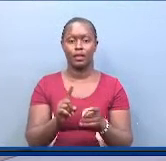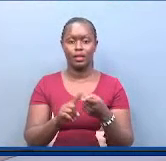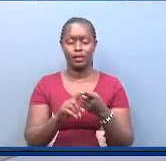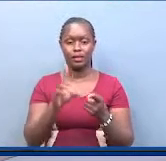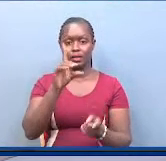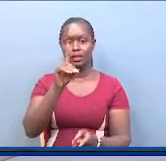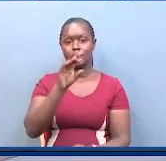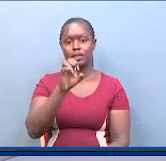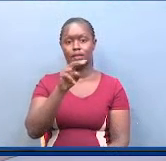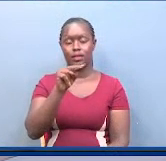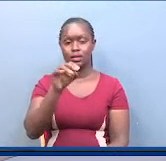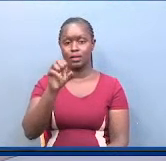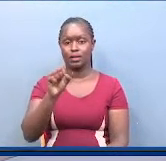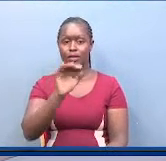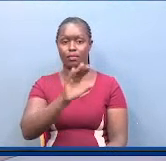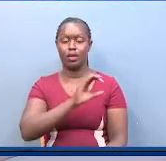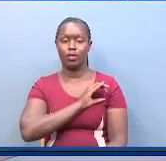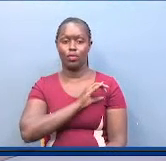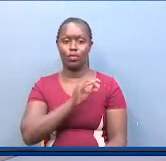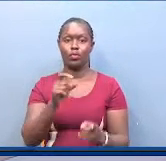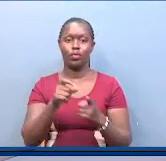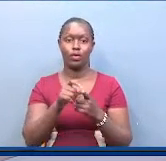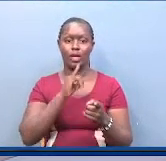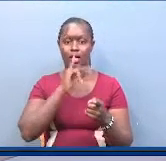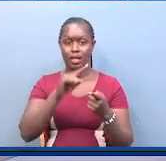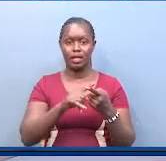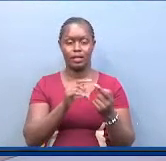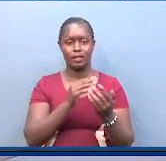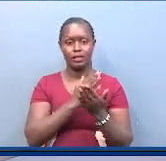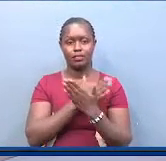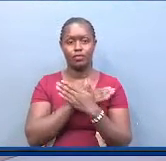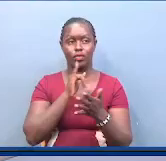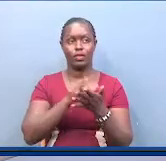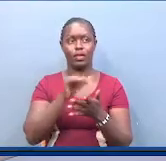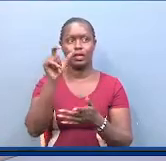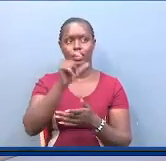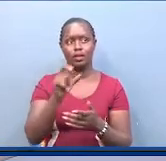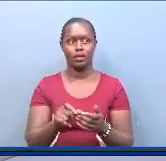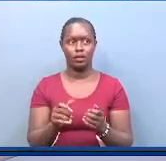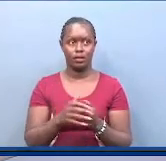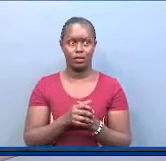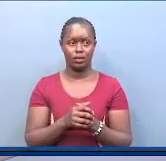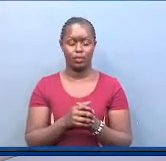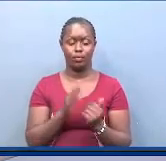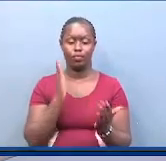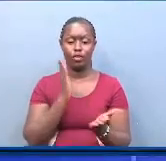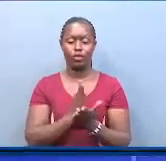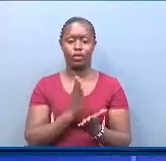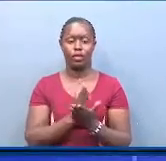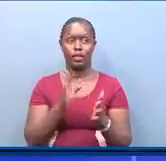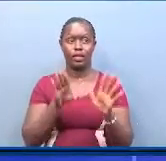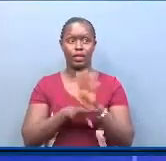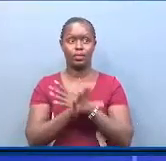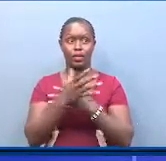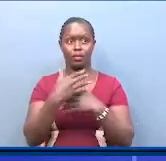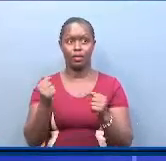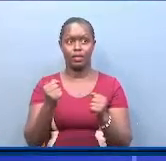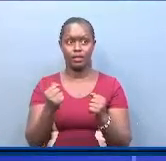Dennis' own words, is a darling to that region, isn't he? True. The deputy